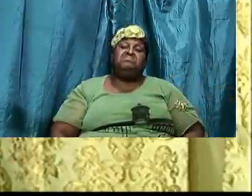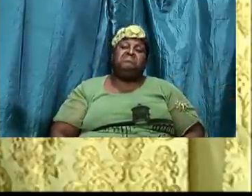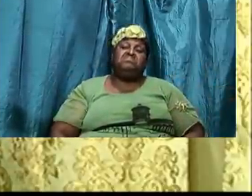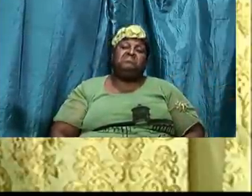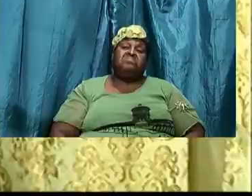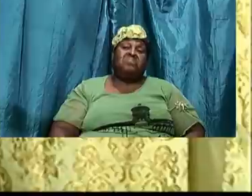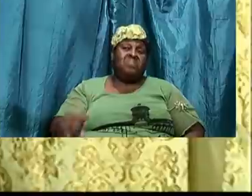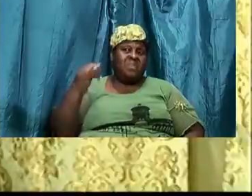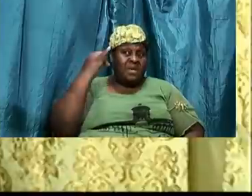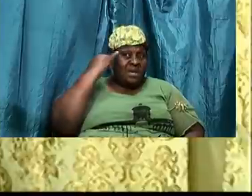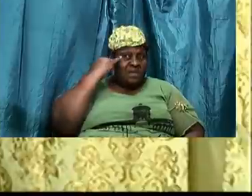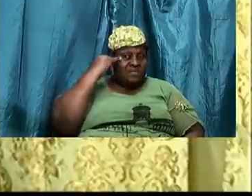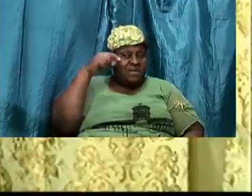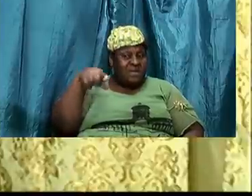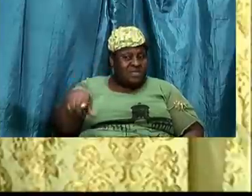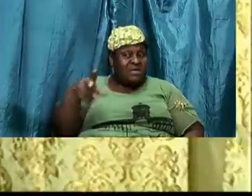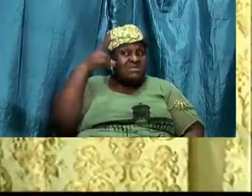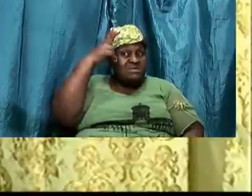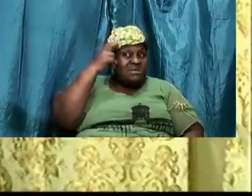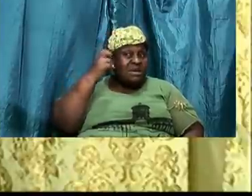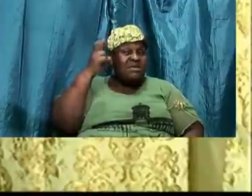If this adversary